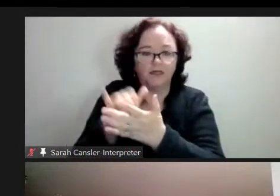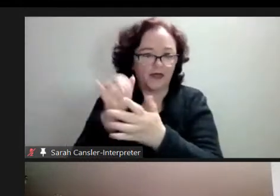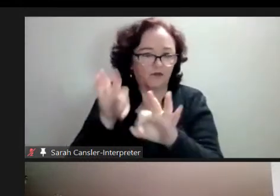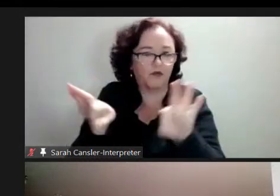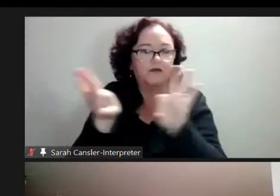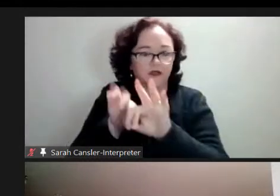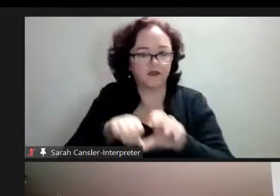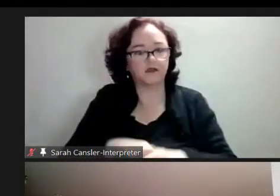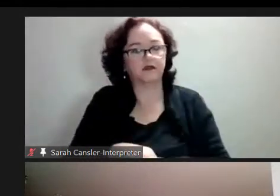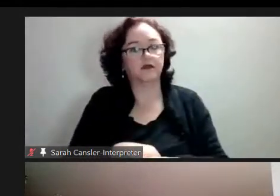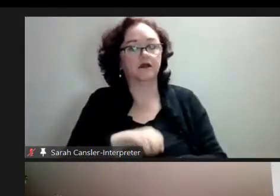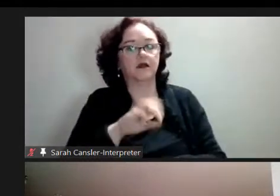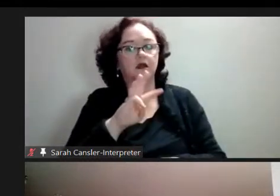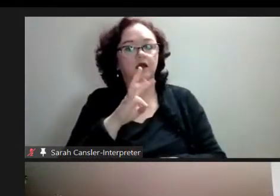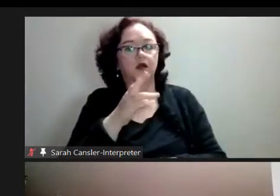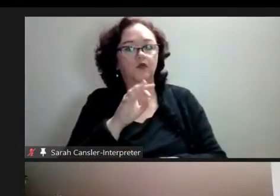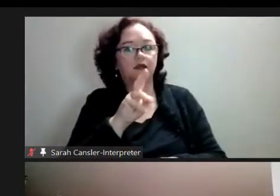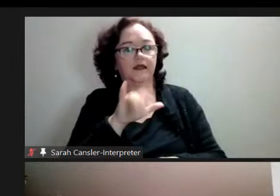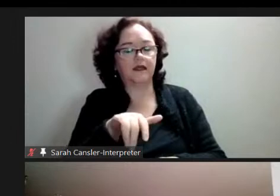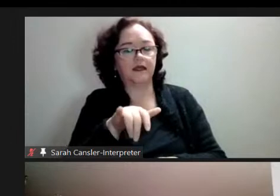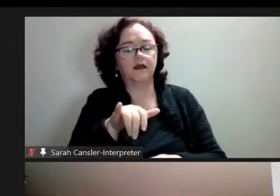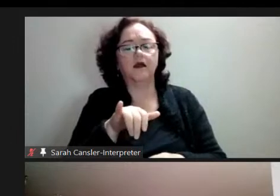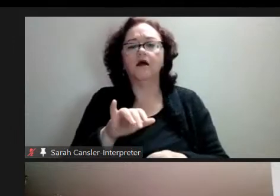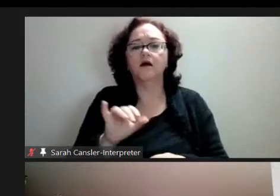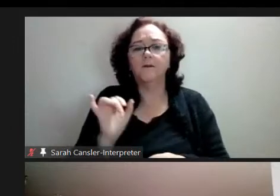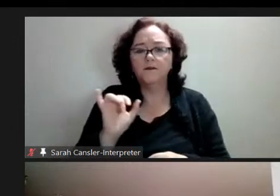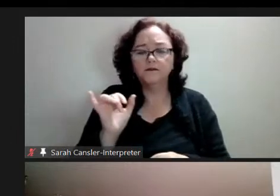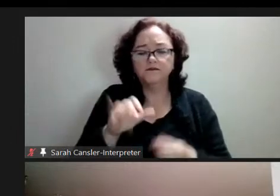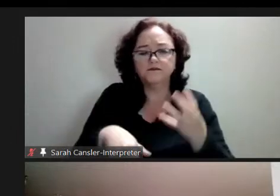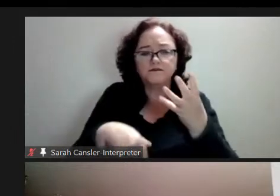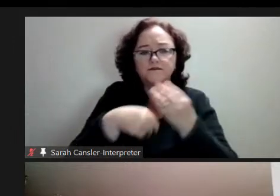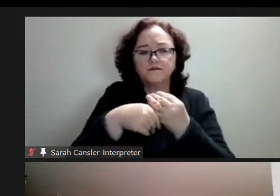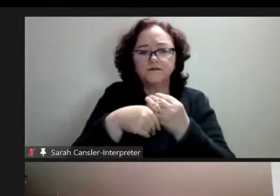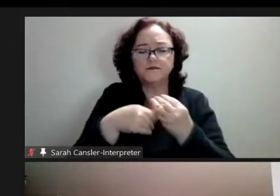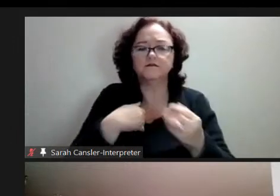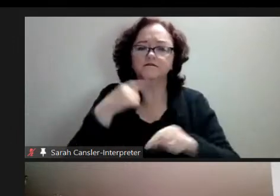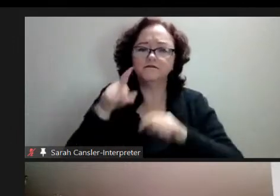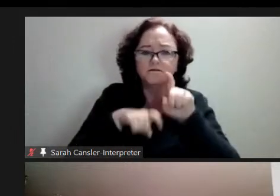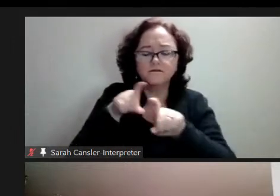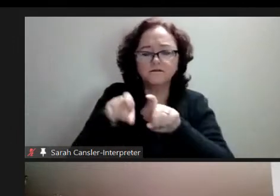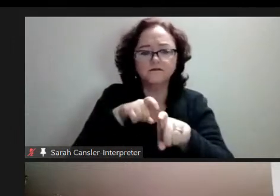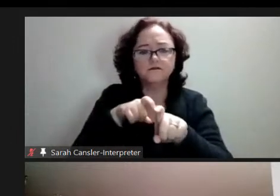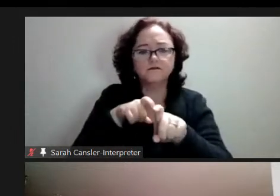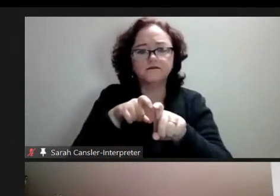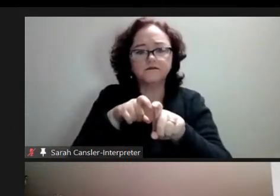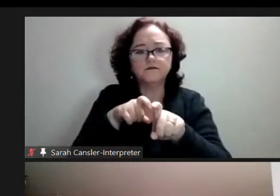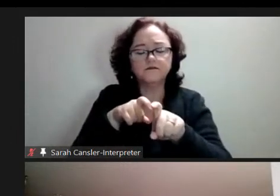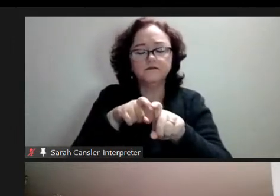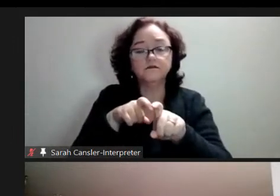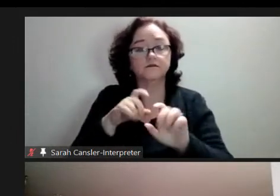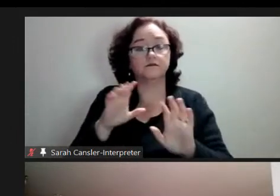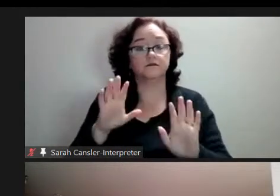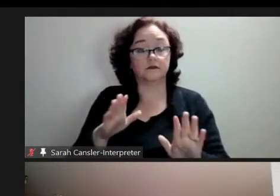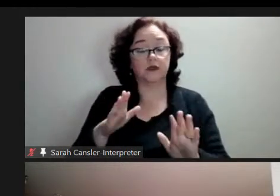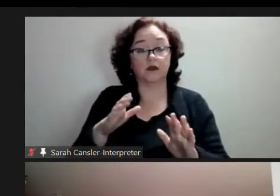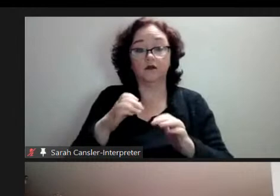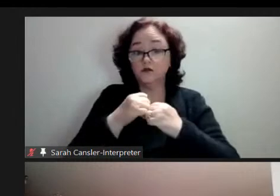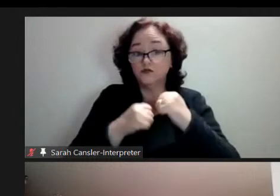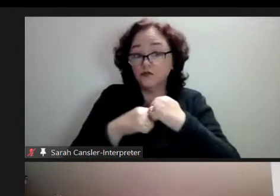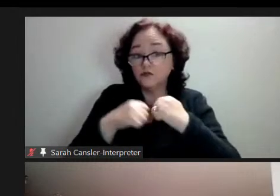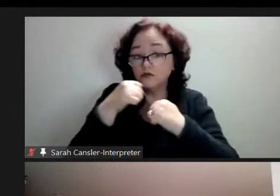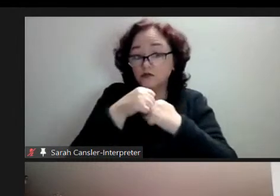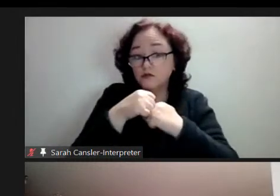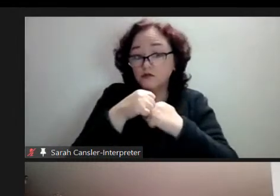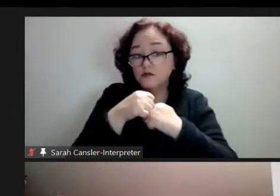This is Whitney, and to follow up on that, I also have questions of through the construction process and for